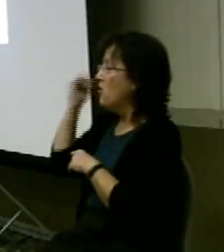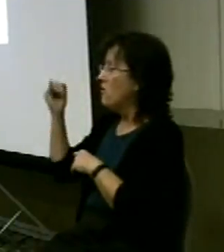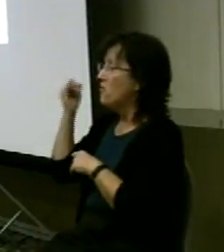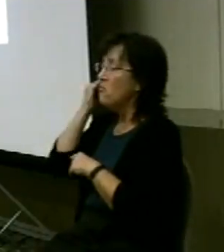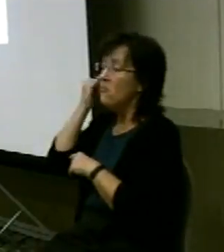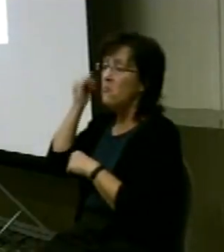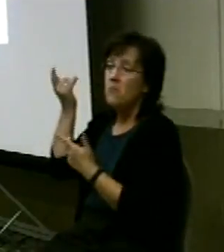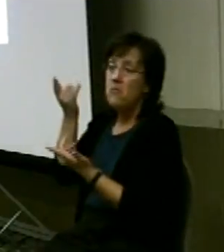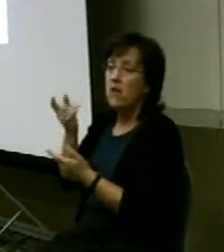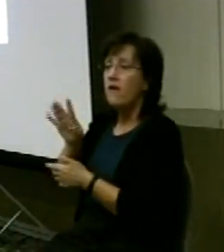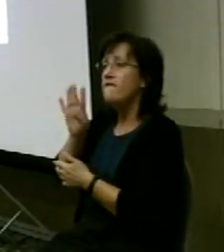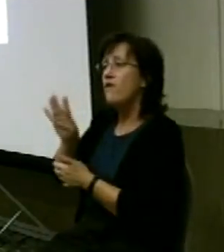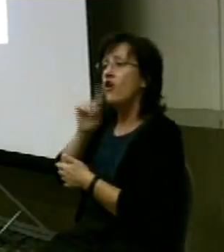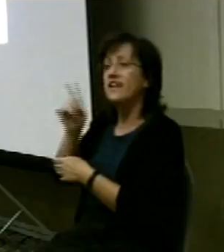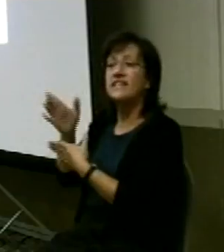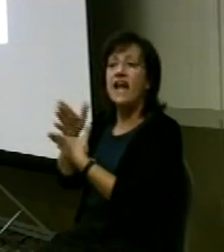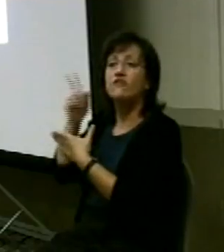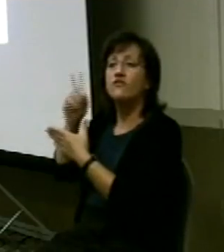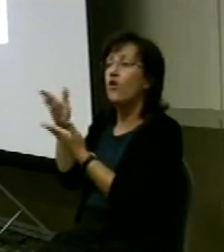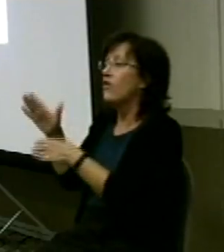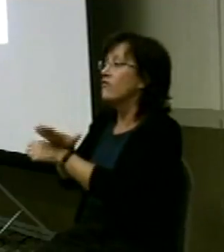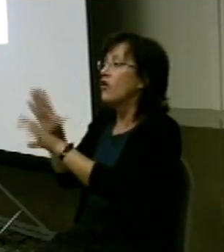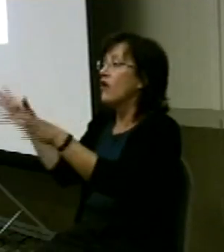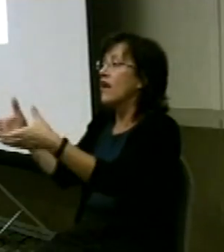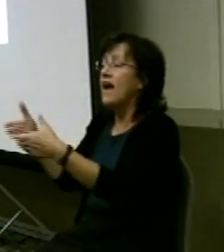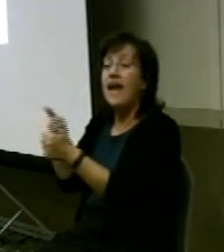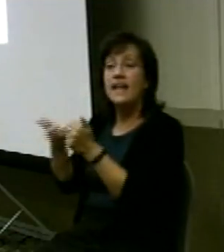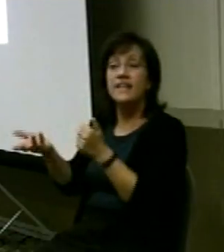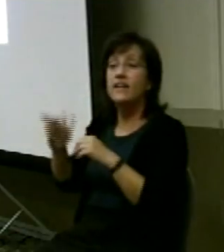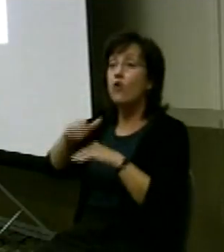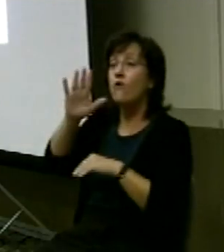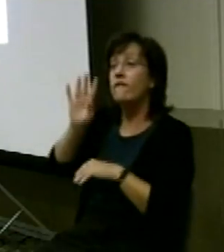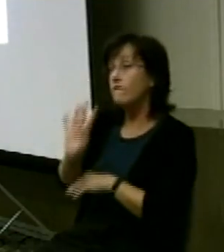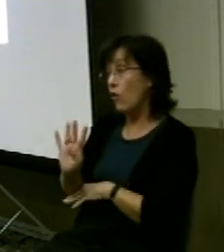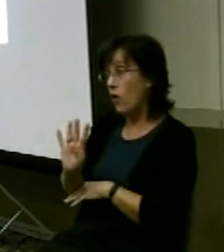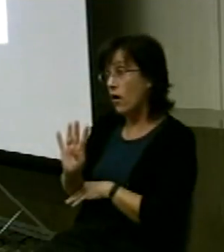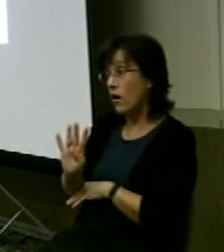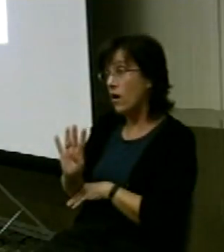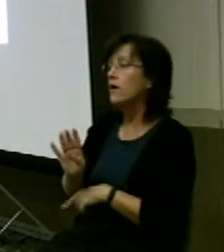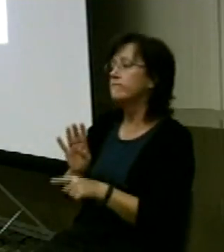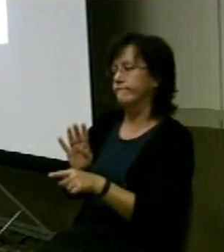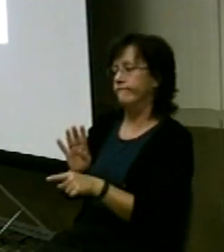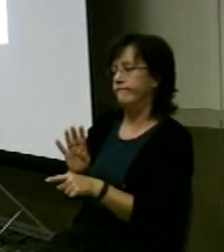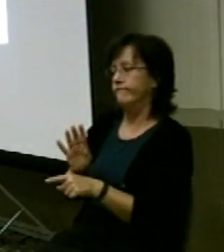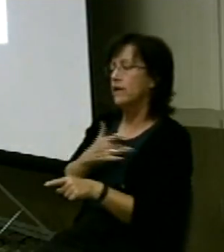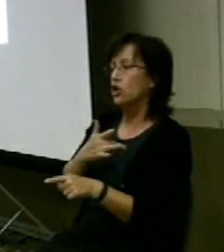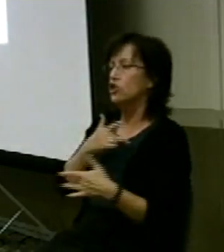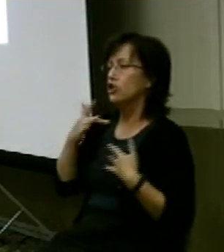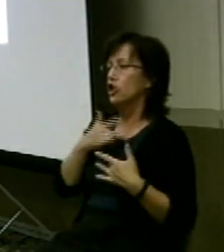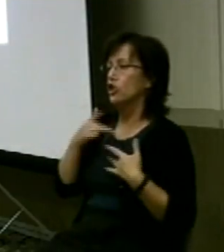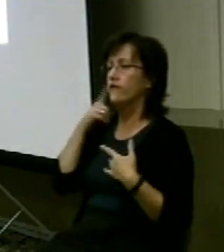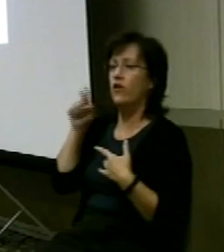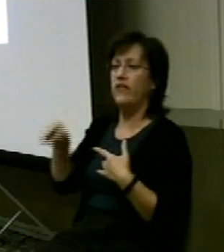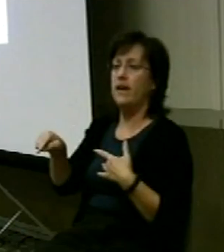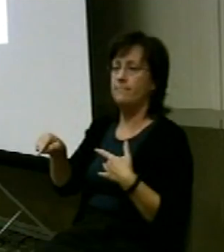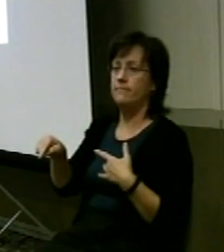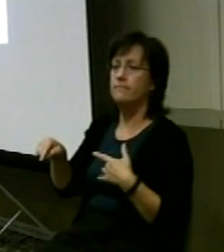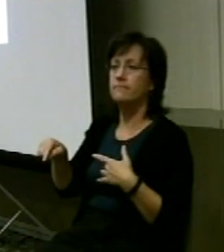sake, that 4 was the average for the class, then anything over 4 would be a concern. And that makes sense how with